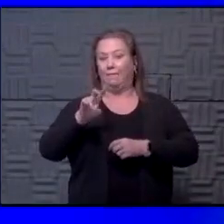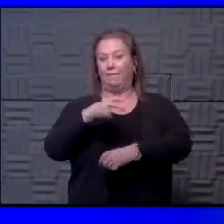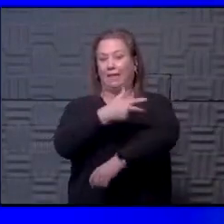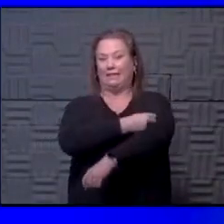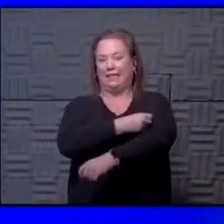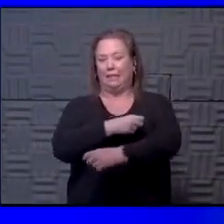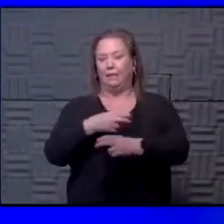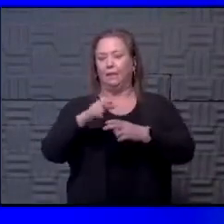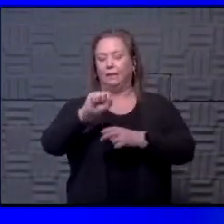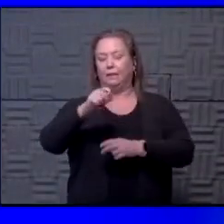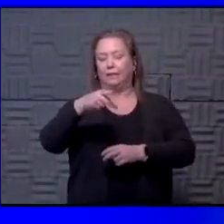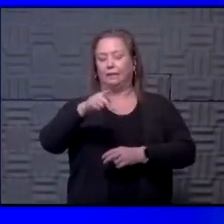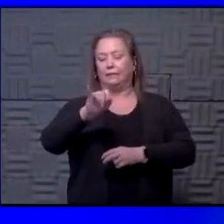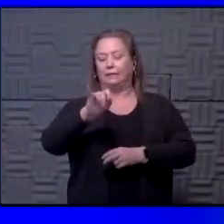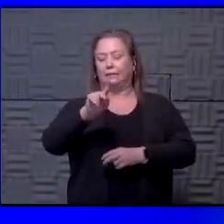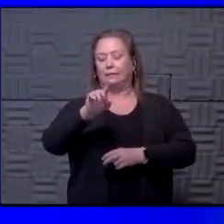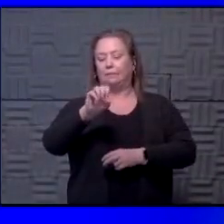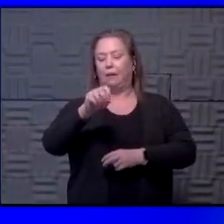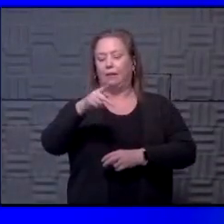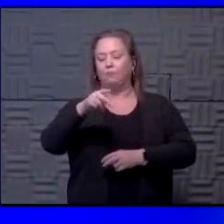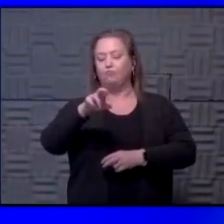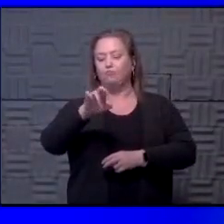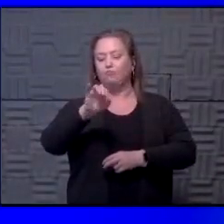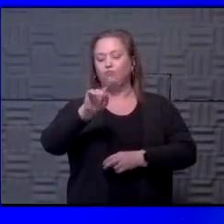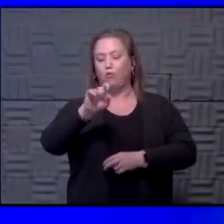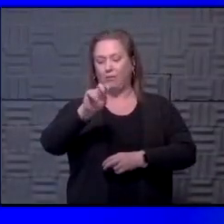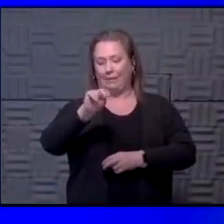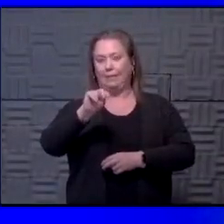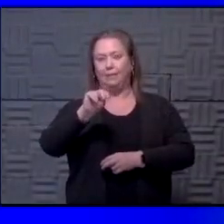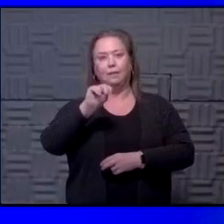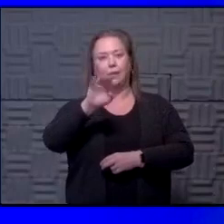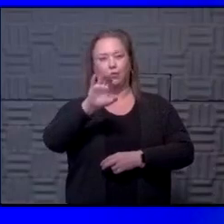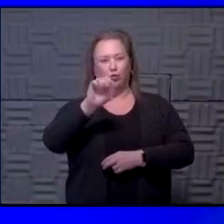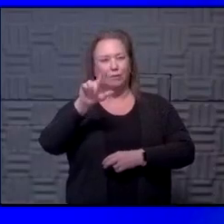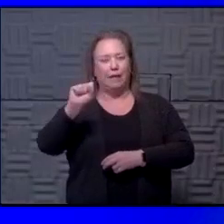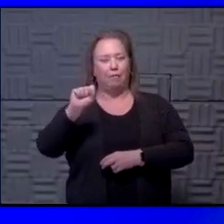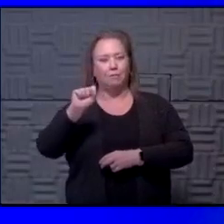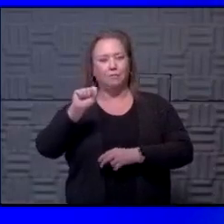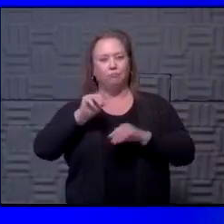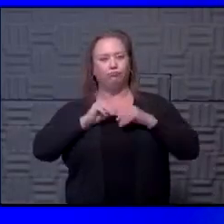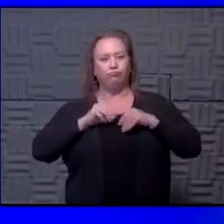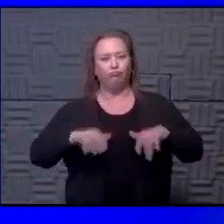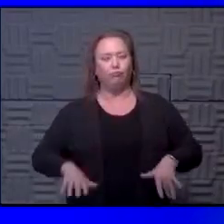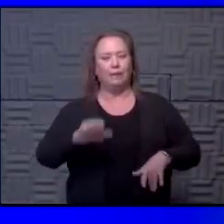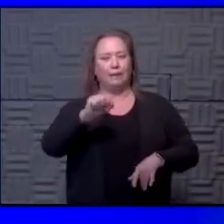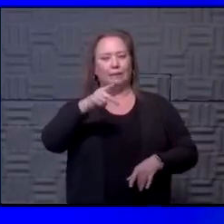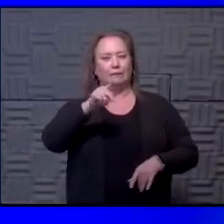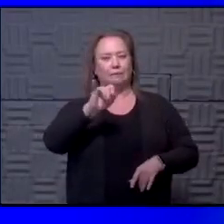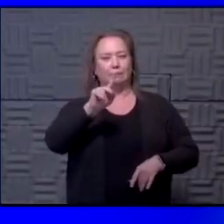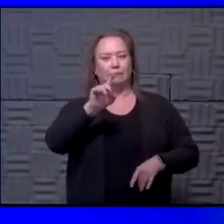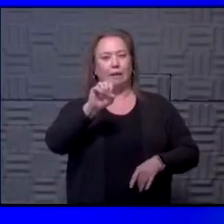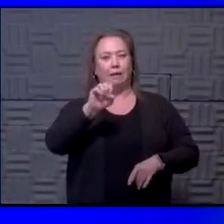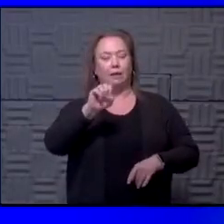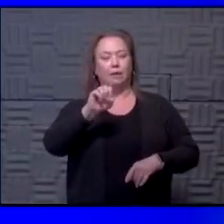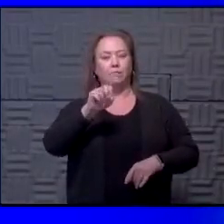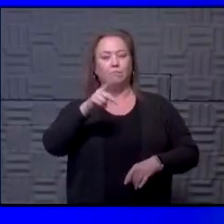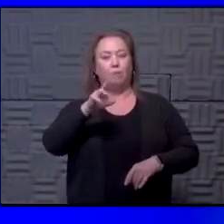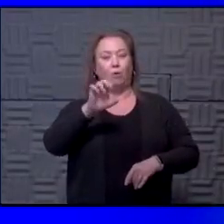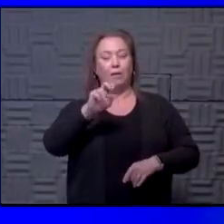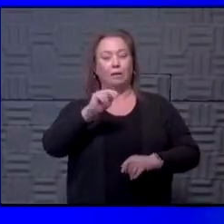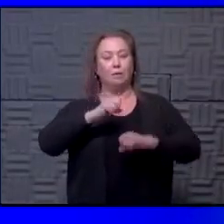spike protein, and that is what you are presenting with your cells to your immune system, is that spike protein to develop an immune